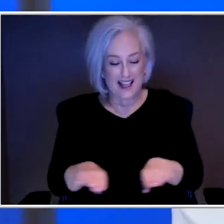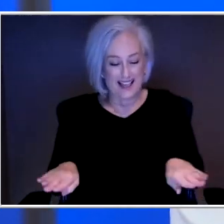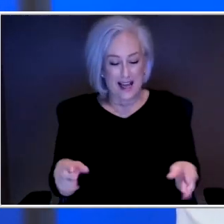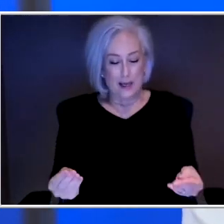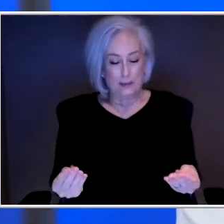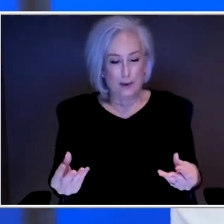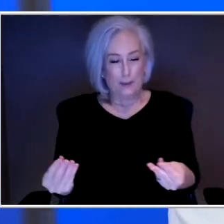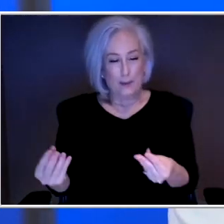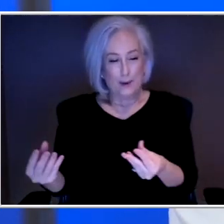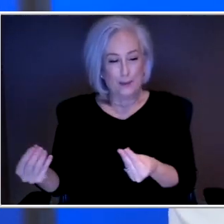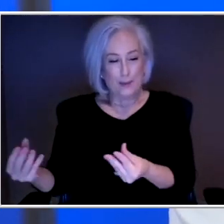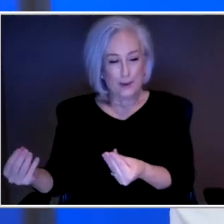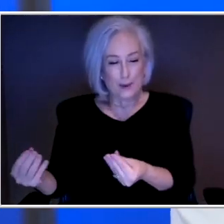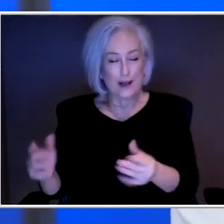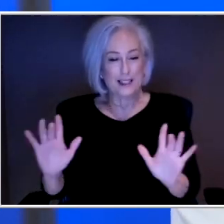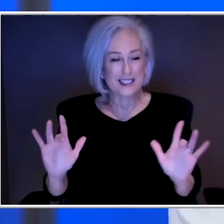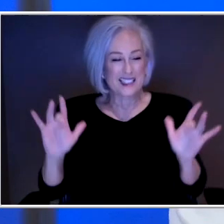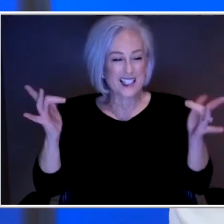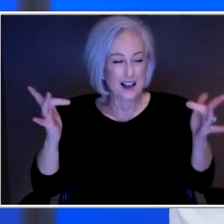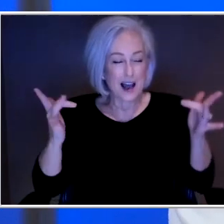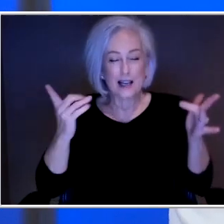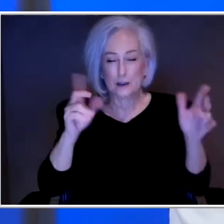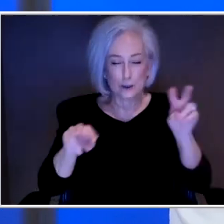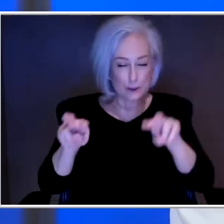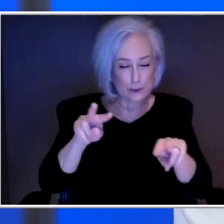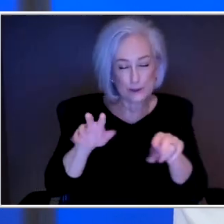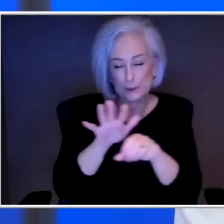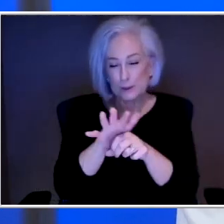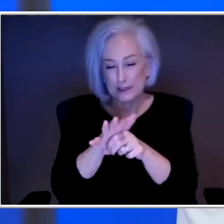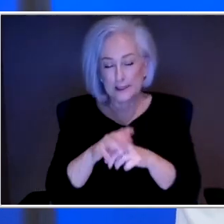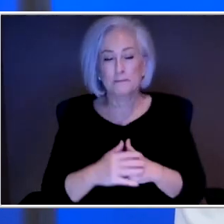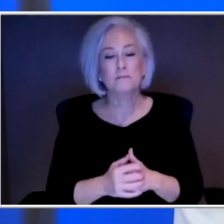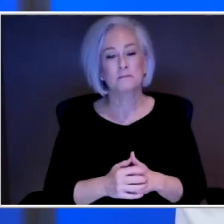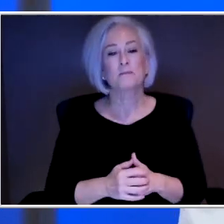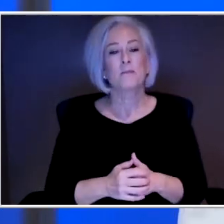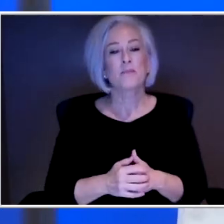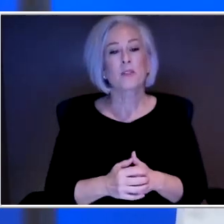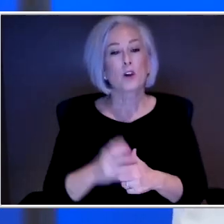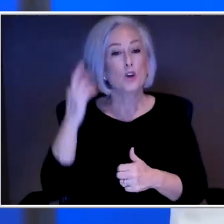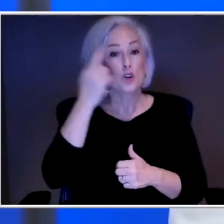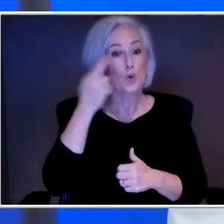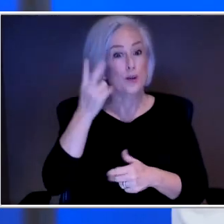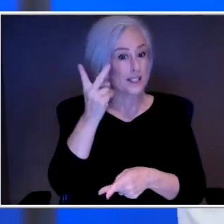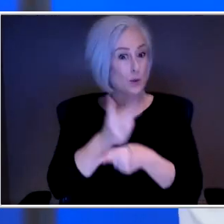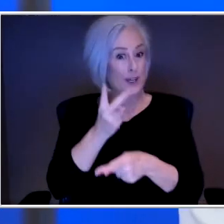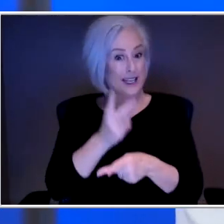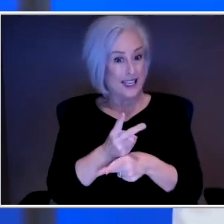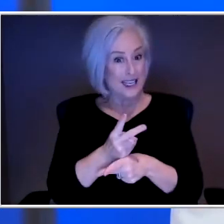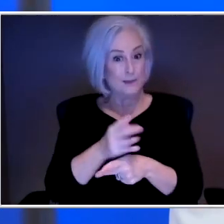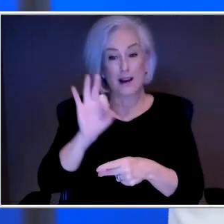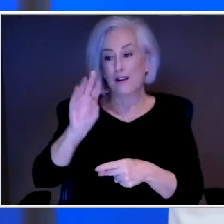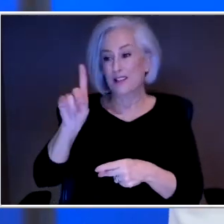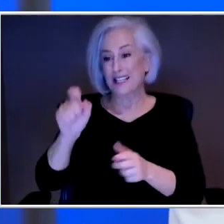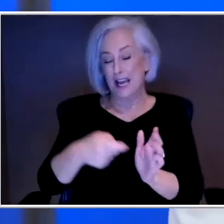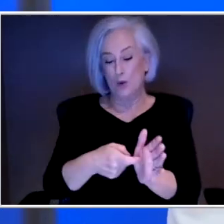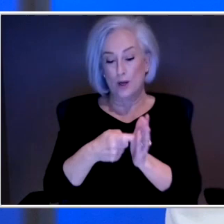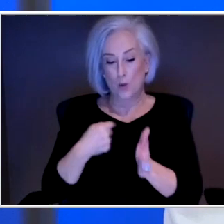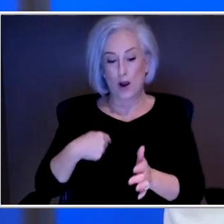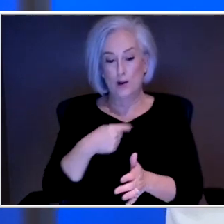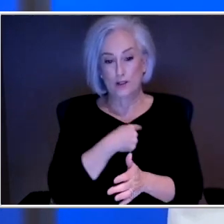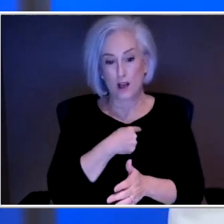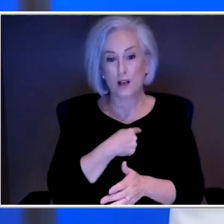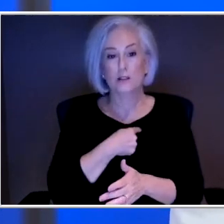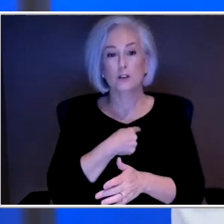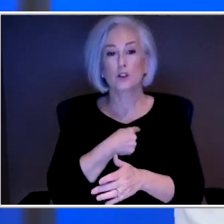kind of keep it enough to where we can see. And the reason we keep them here is because we're mandated by the FDA to do that. So we monitor vital signs while they're